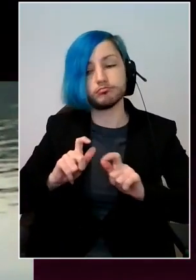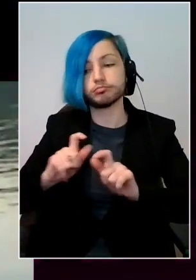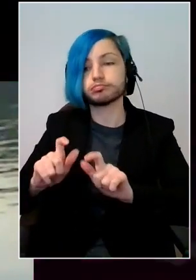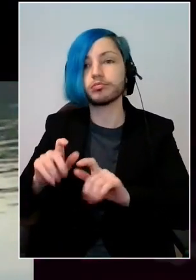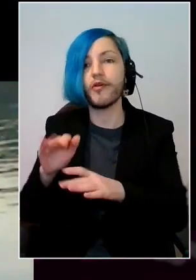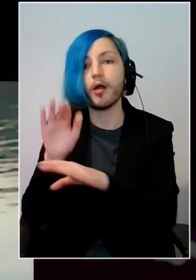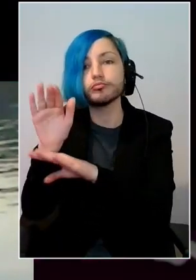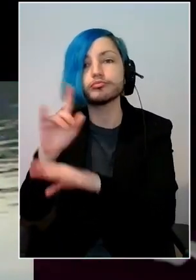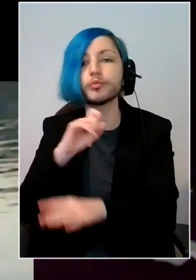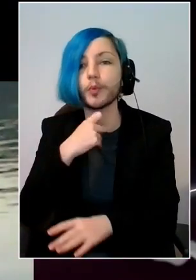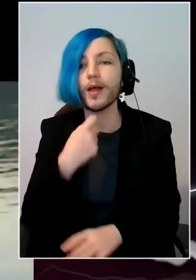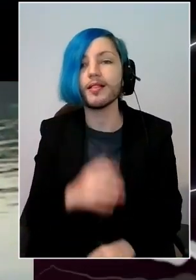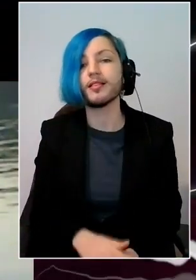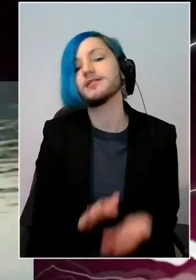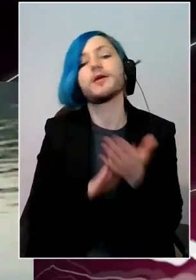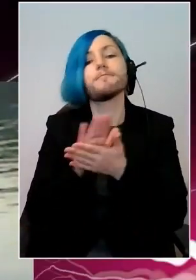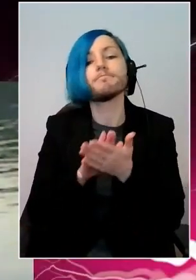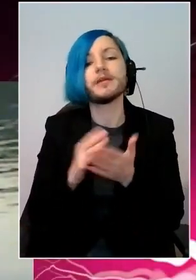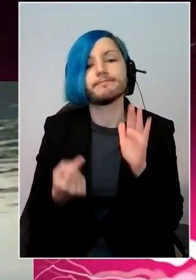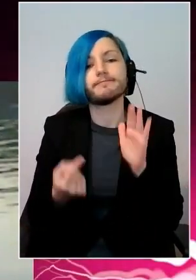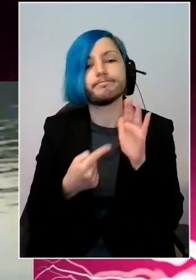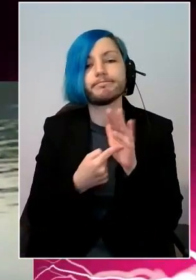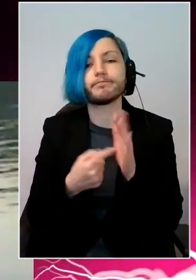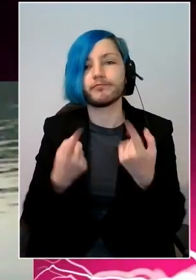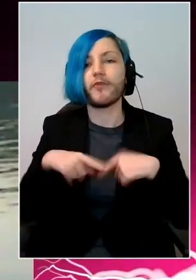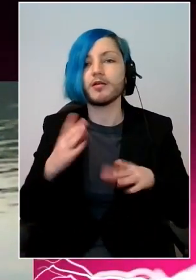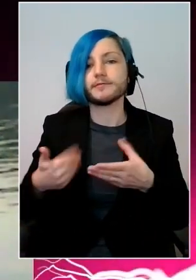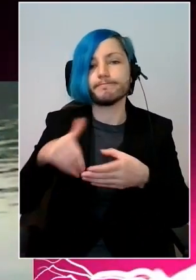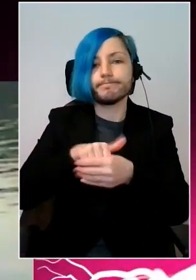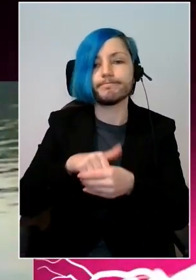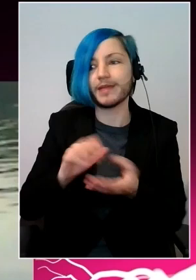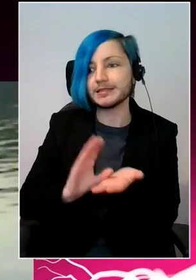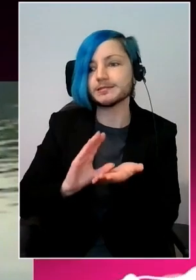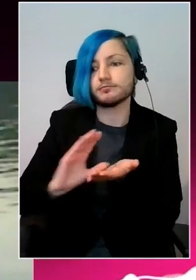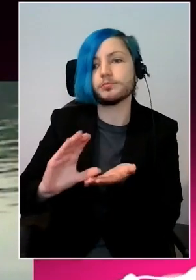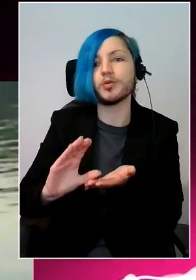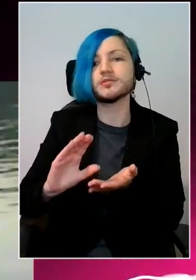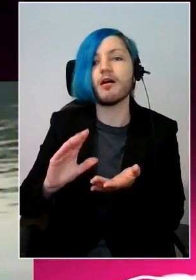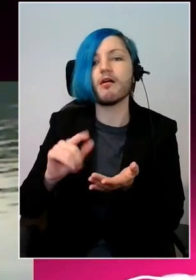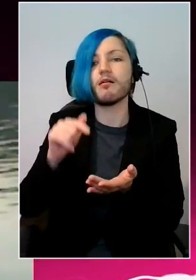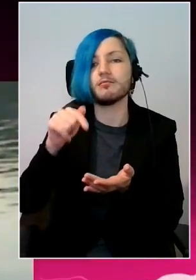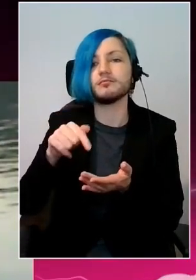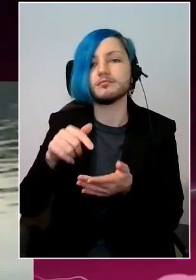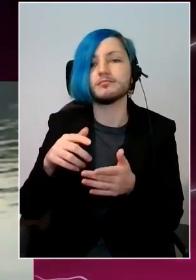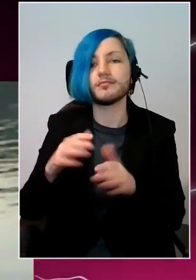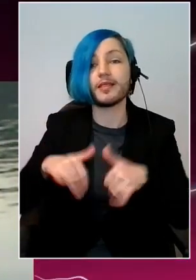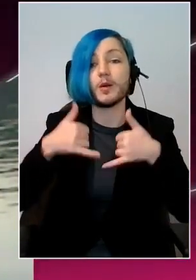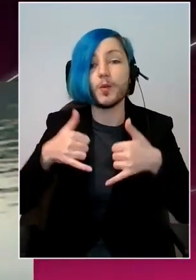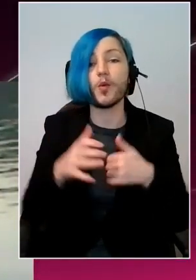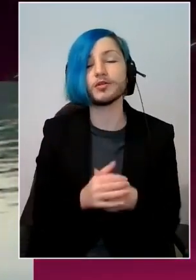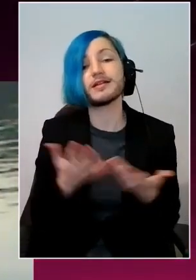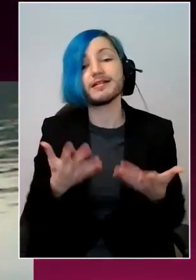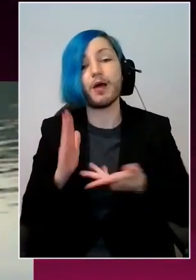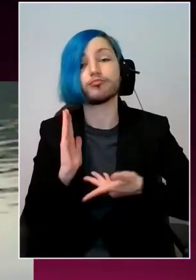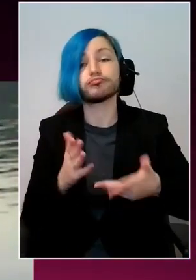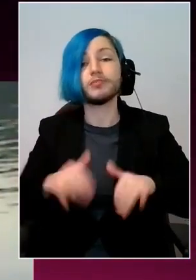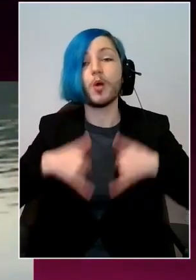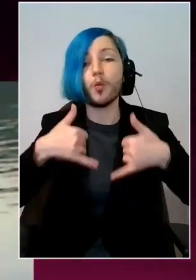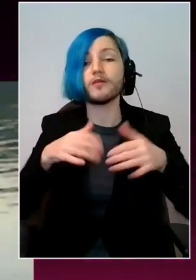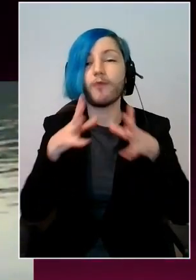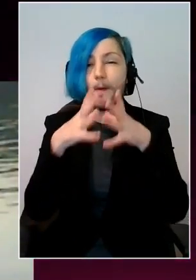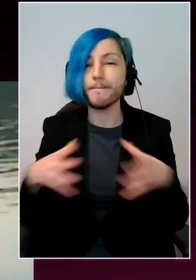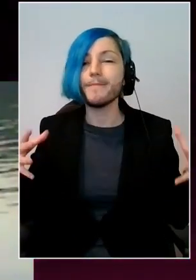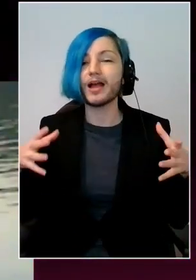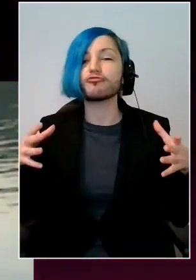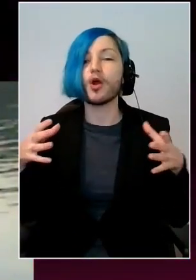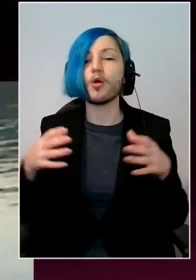which is why being part of this event and sponsoring this category is important to us. We'll now present the award for the Macro and